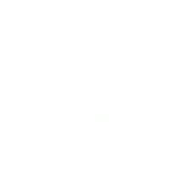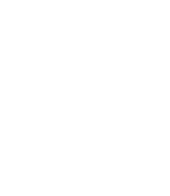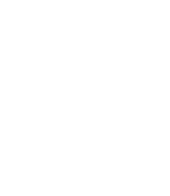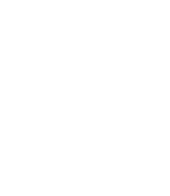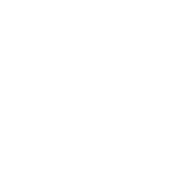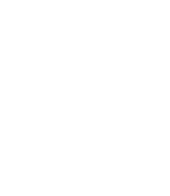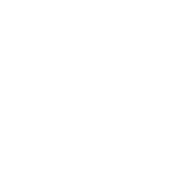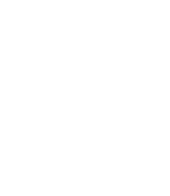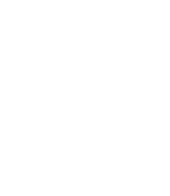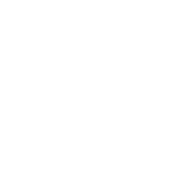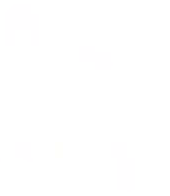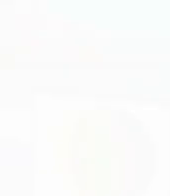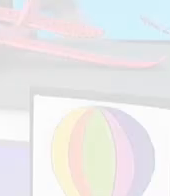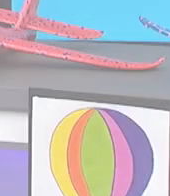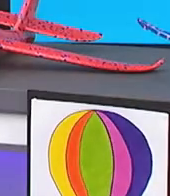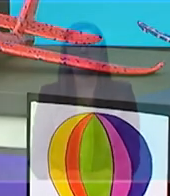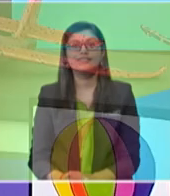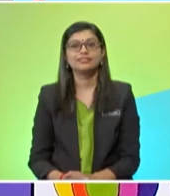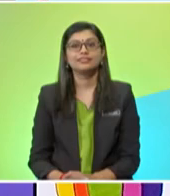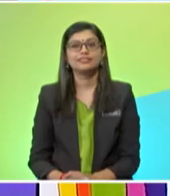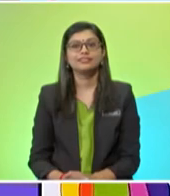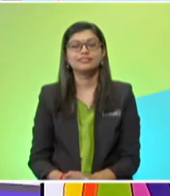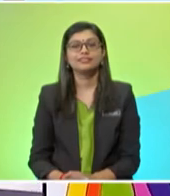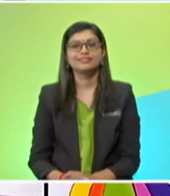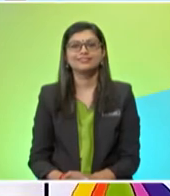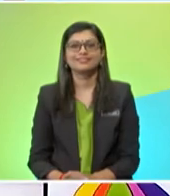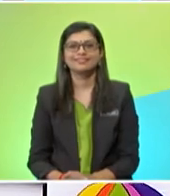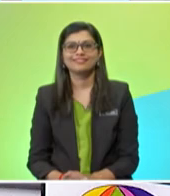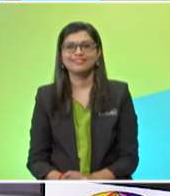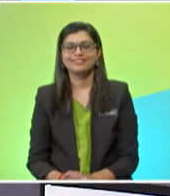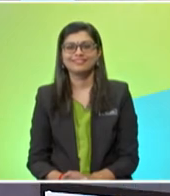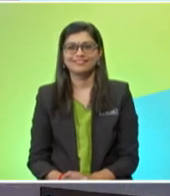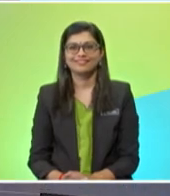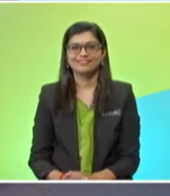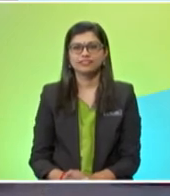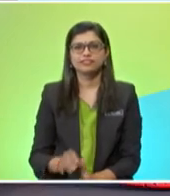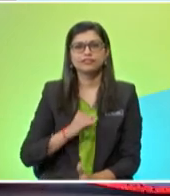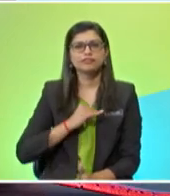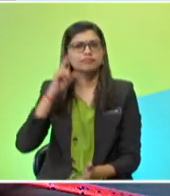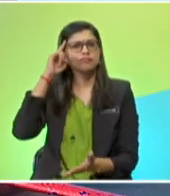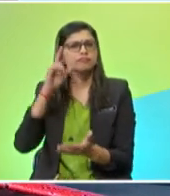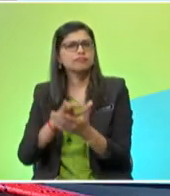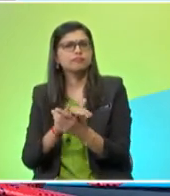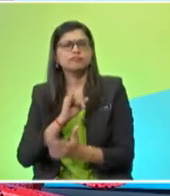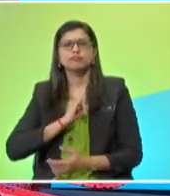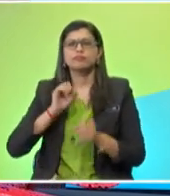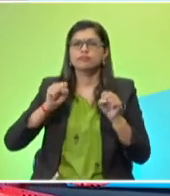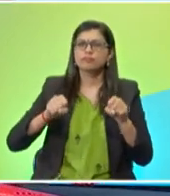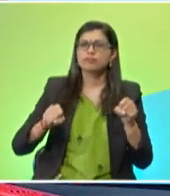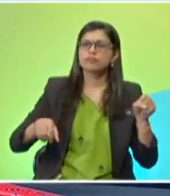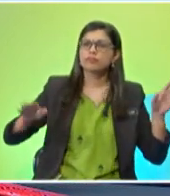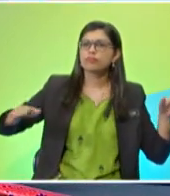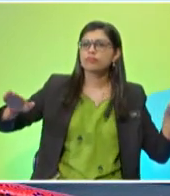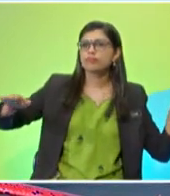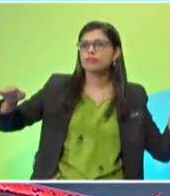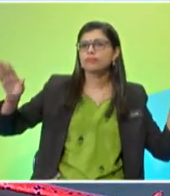DidikTV KPM. I believe I can fly. I believe I can touch the